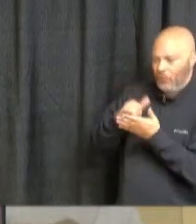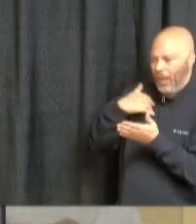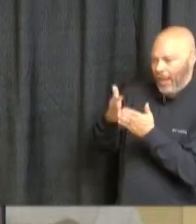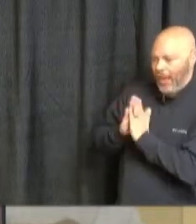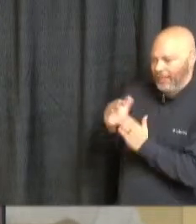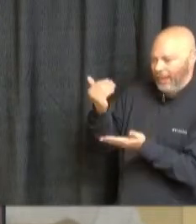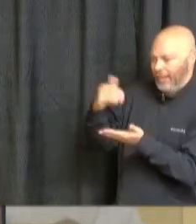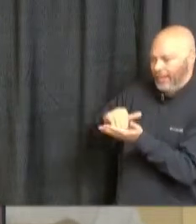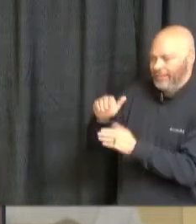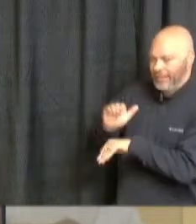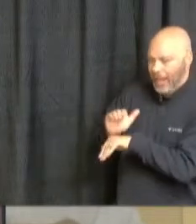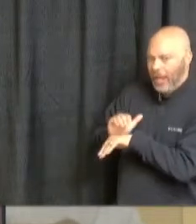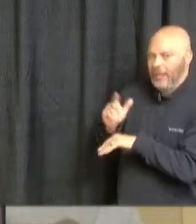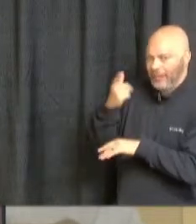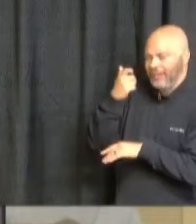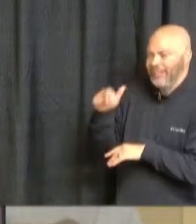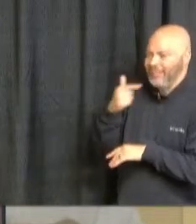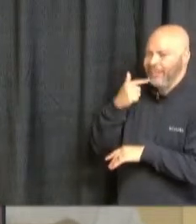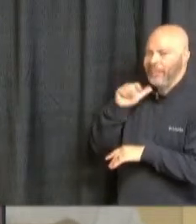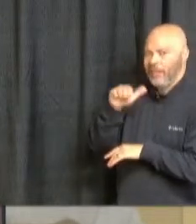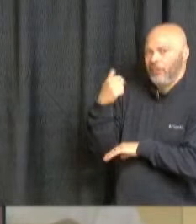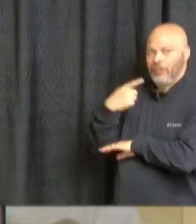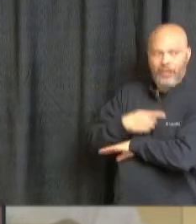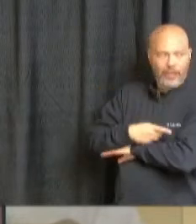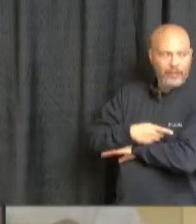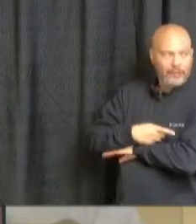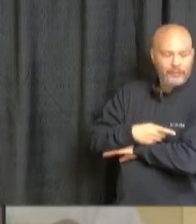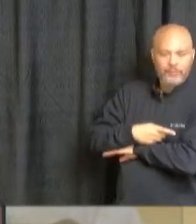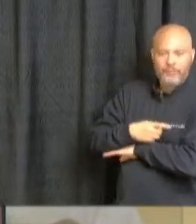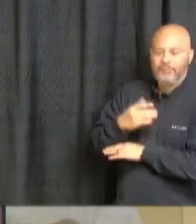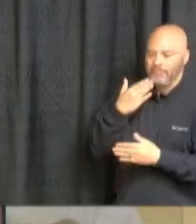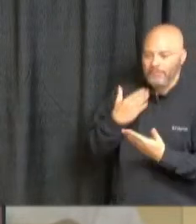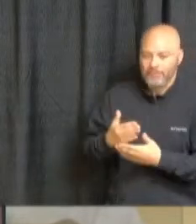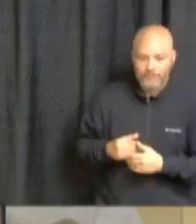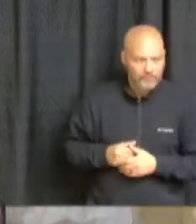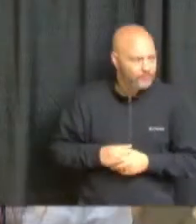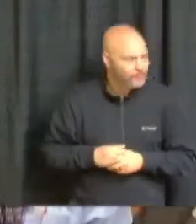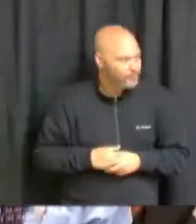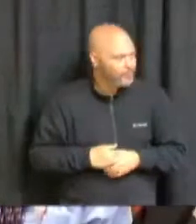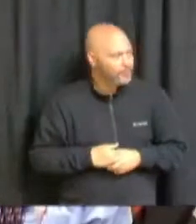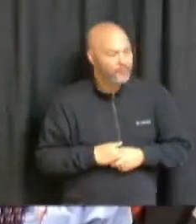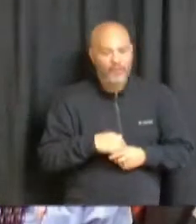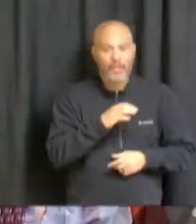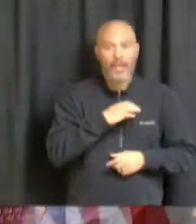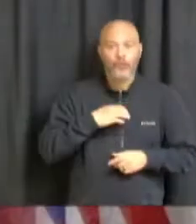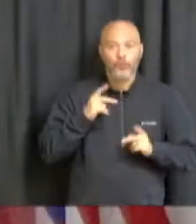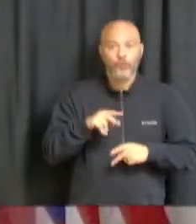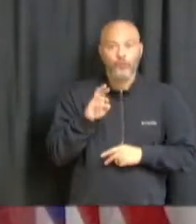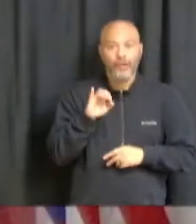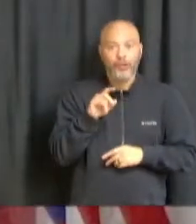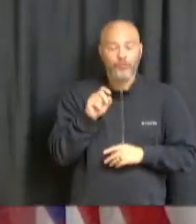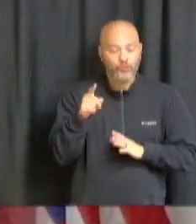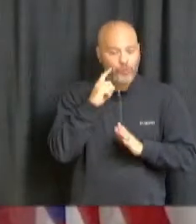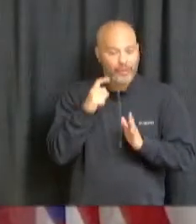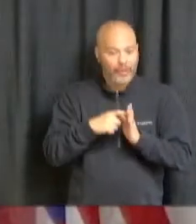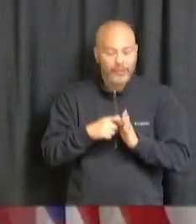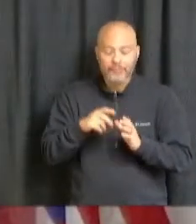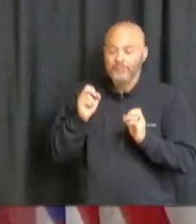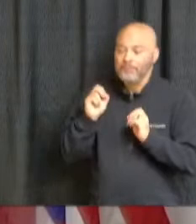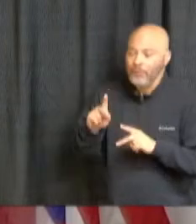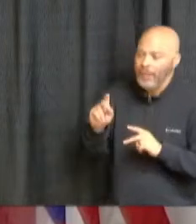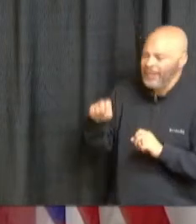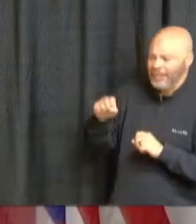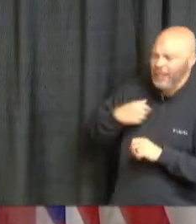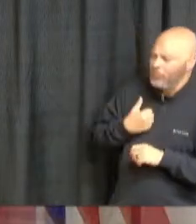tonight because they had said that the Right. other day. Right. Okay, thank you. Councilperson Reynolds, you're recognized. Yes,